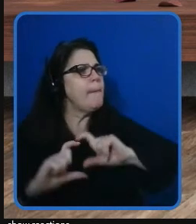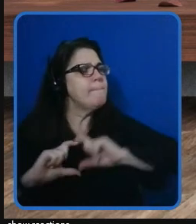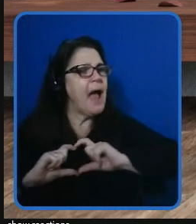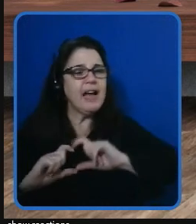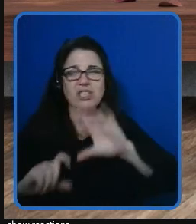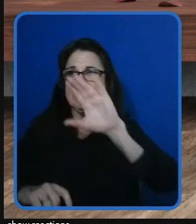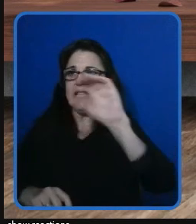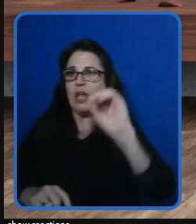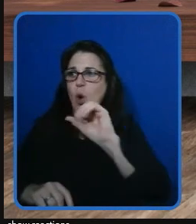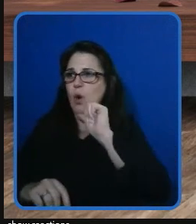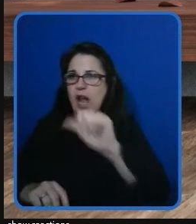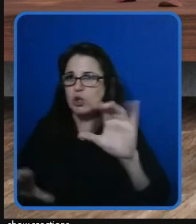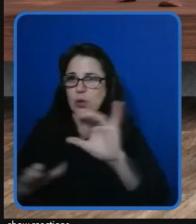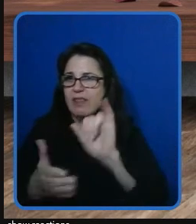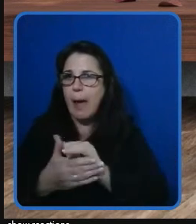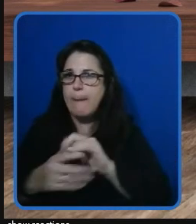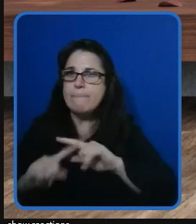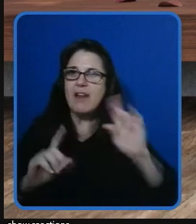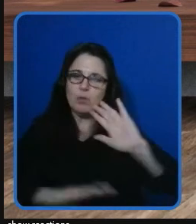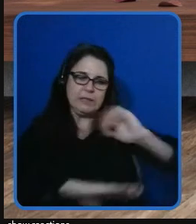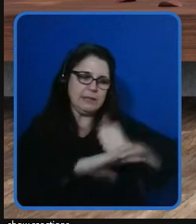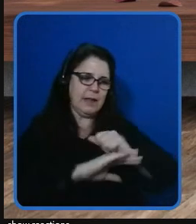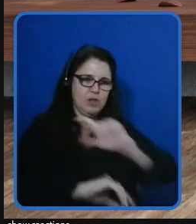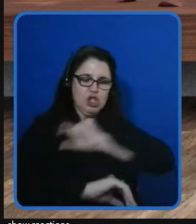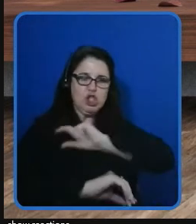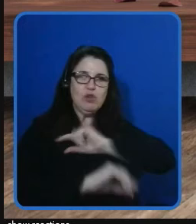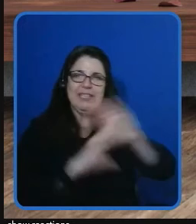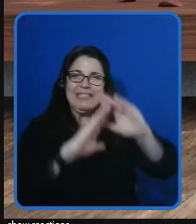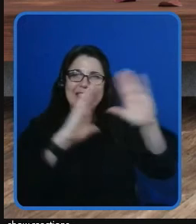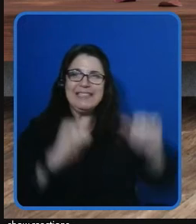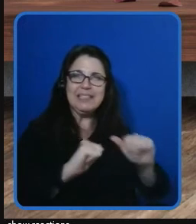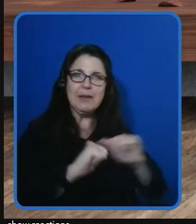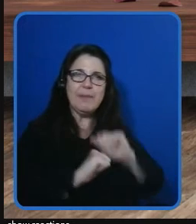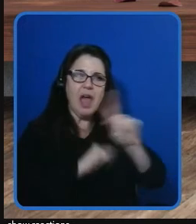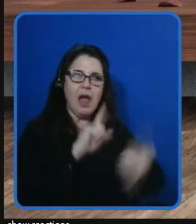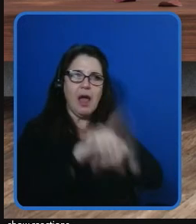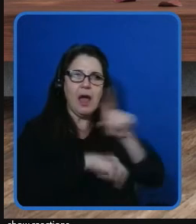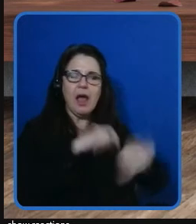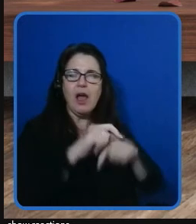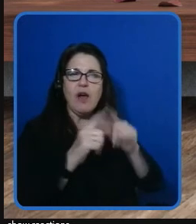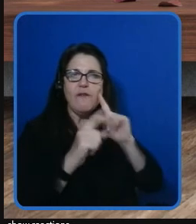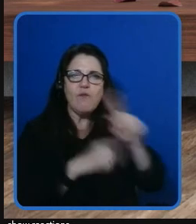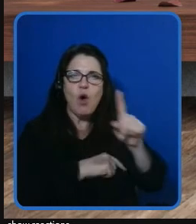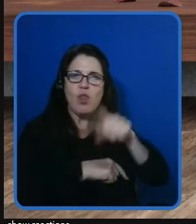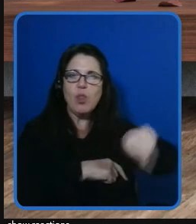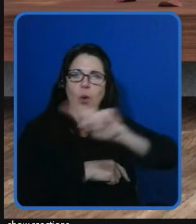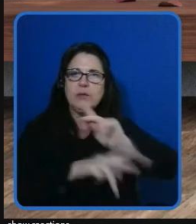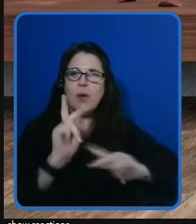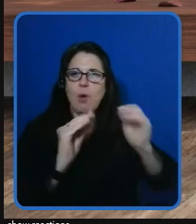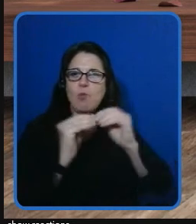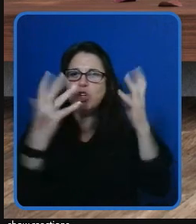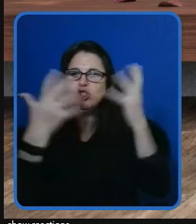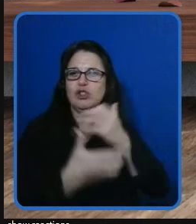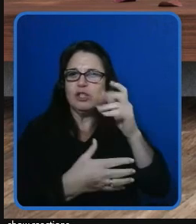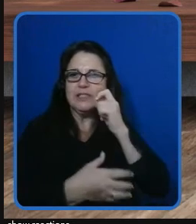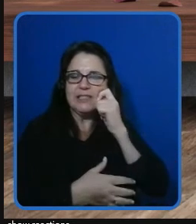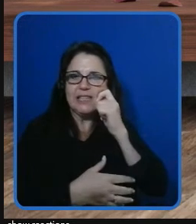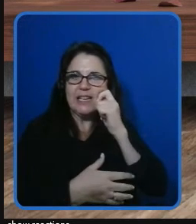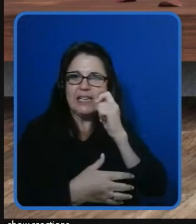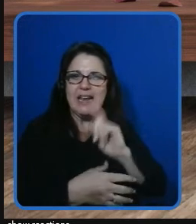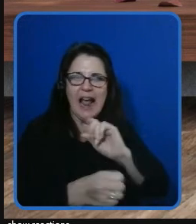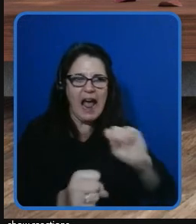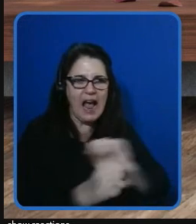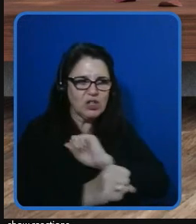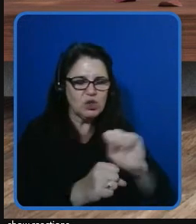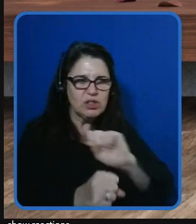But if we built, like, a security system that queries the darker skinned of us more and questions their literal existence